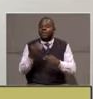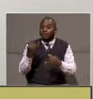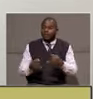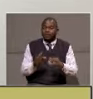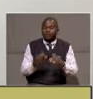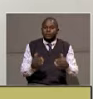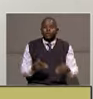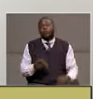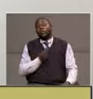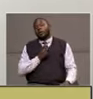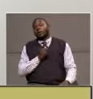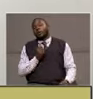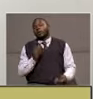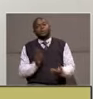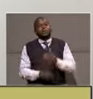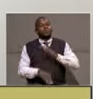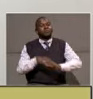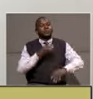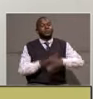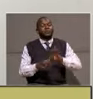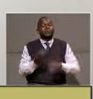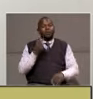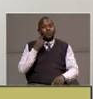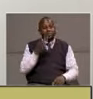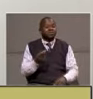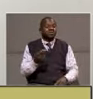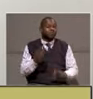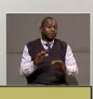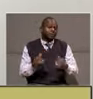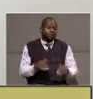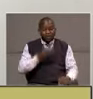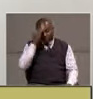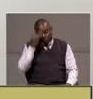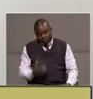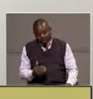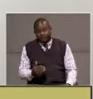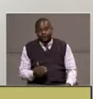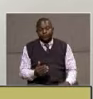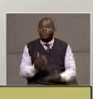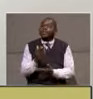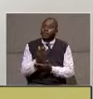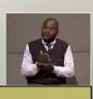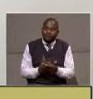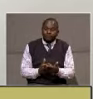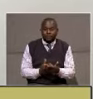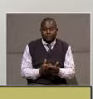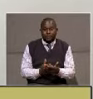some of them complain that they never get to see this money. Why? Partly because